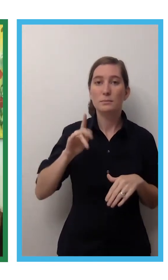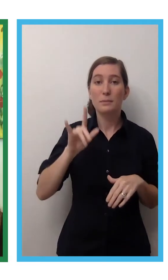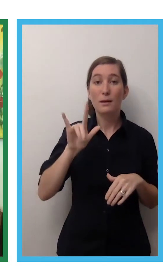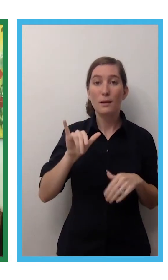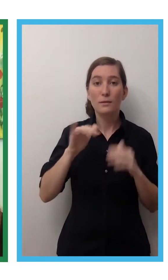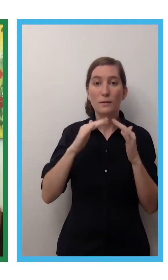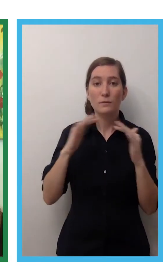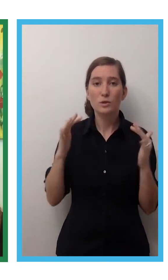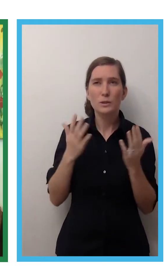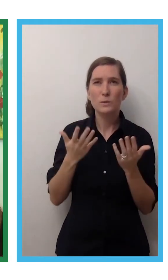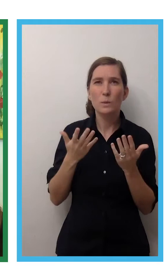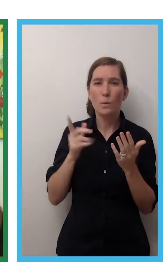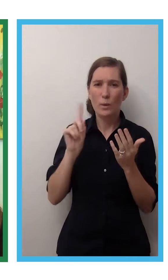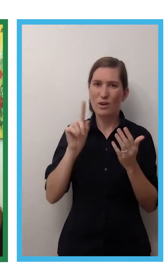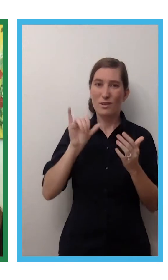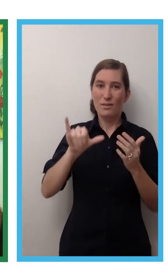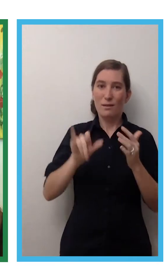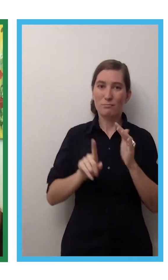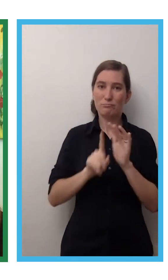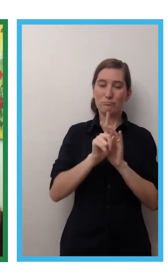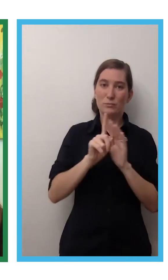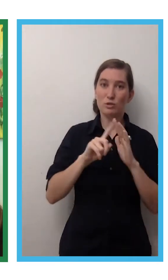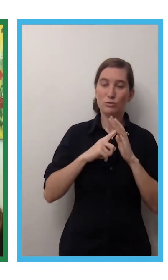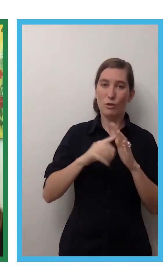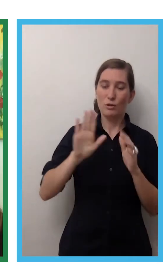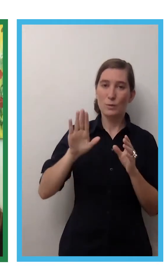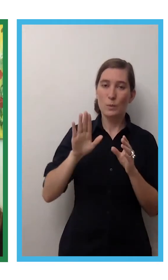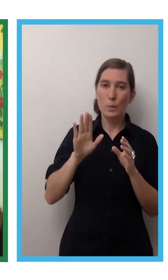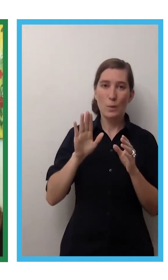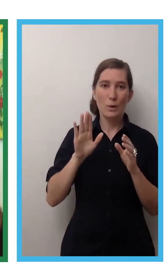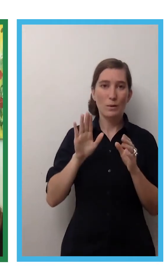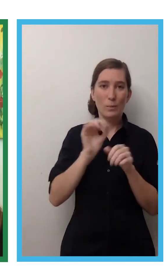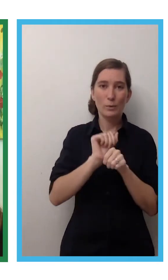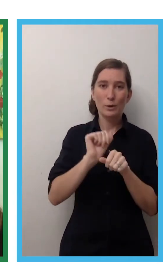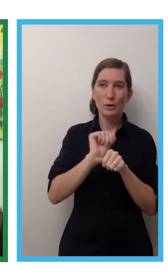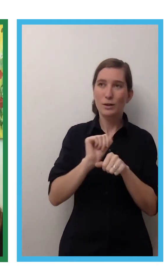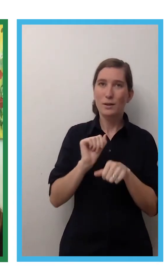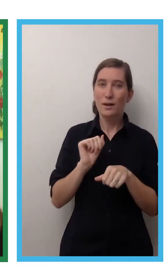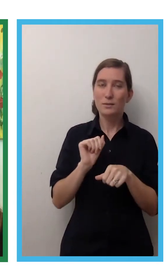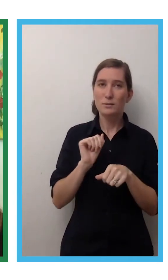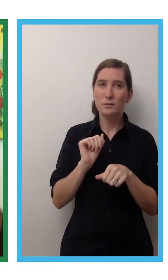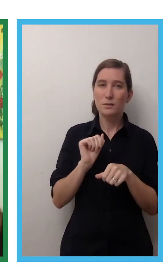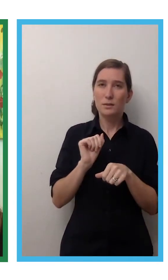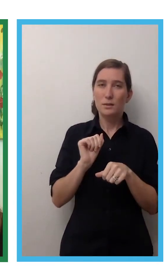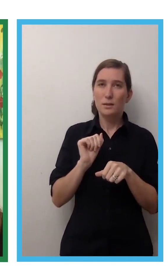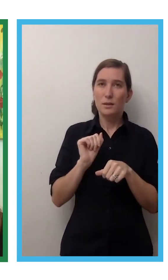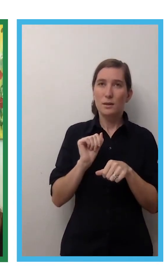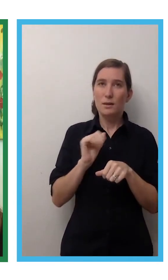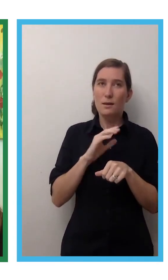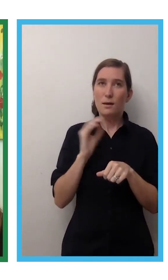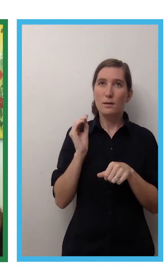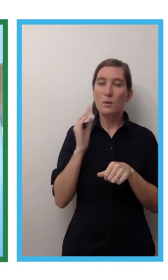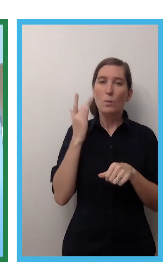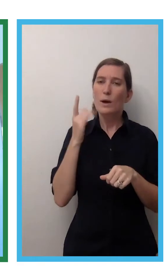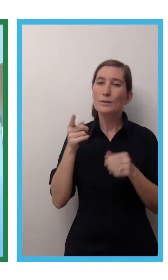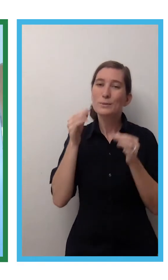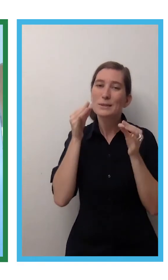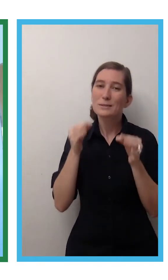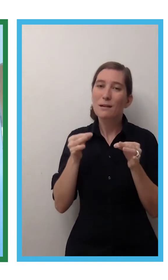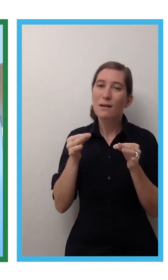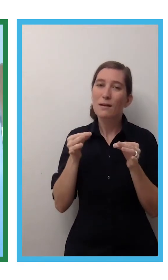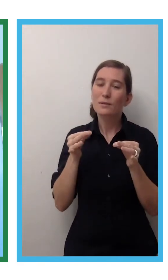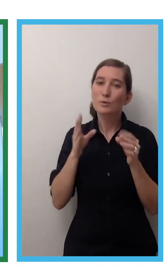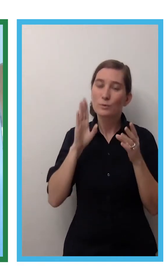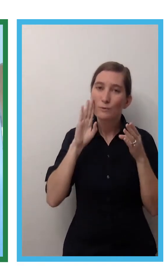did supplier diversity sort of come into your field of view, and what made you choose to move over? And I guess it's not really over, but alongside, and focus more